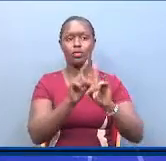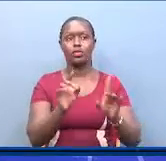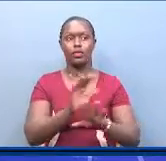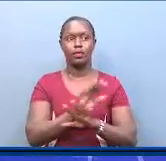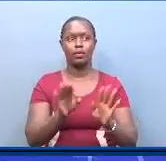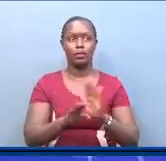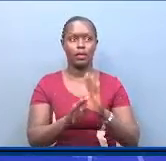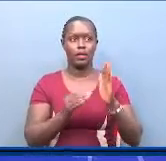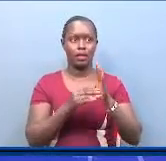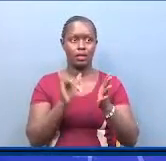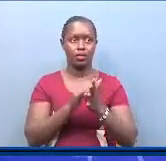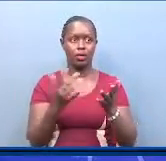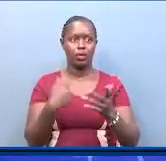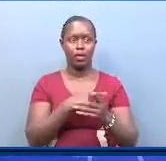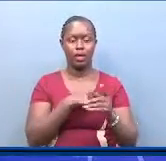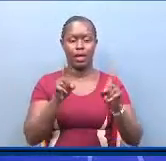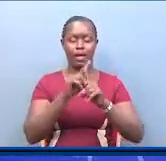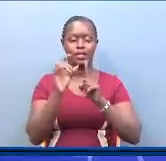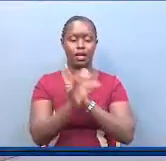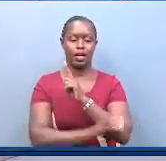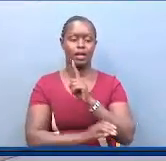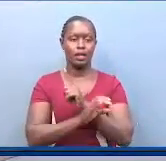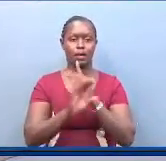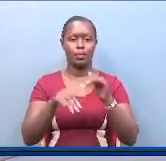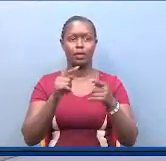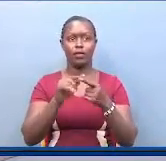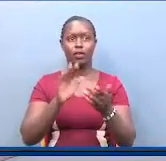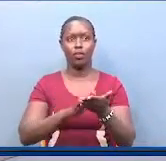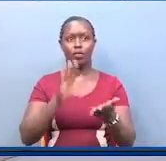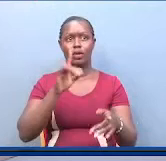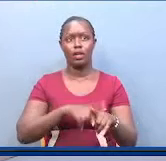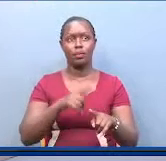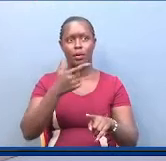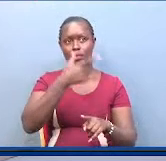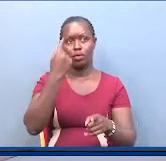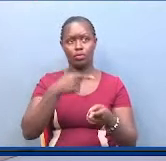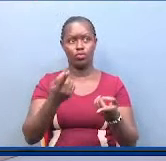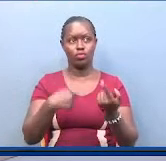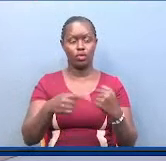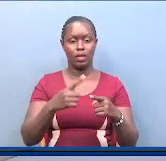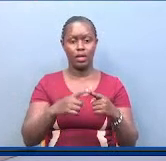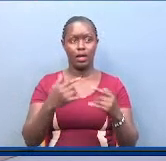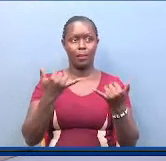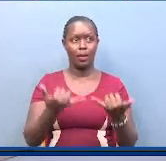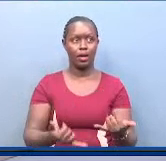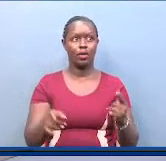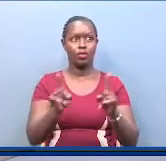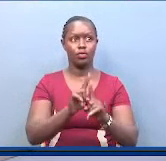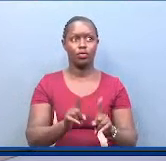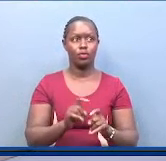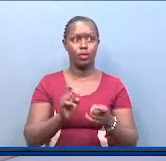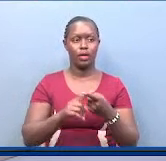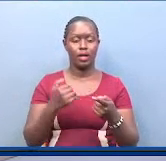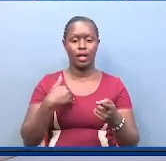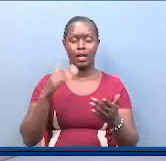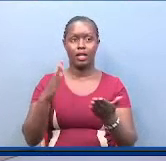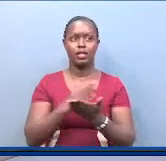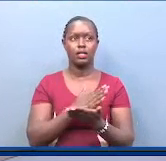that's where we are as a country. And Julia, I'm giving you more time observably because you came in now. We had the Sorry. First section of the